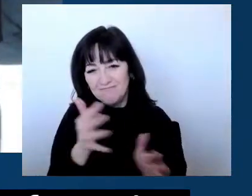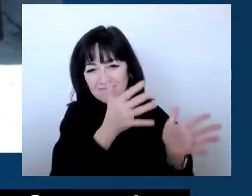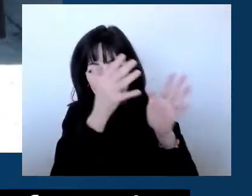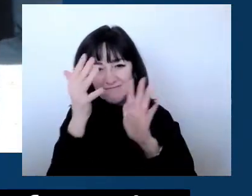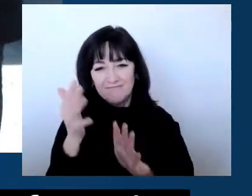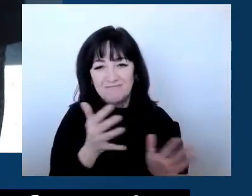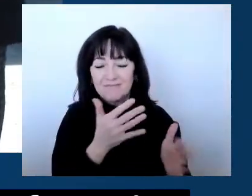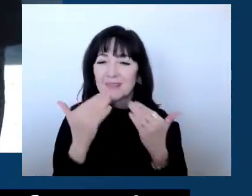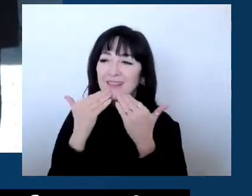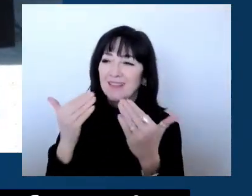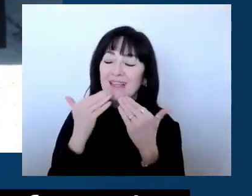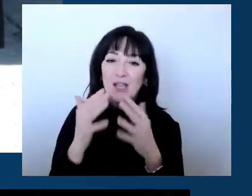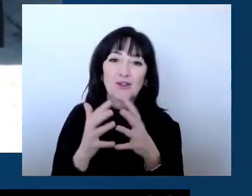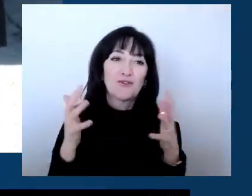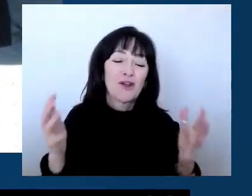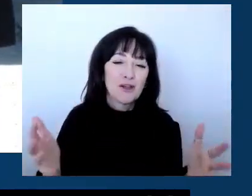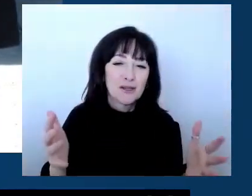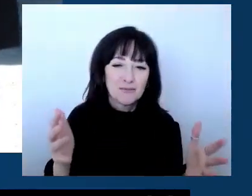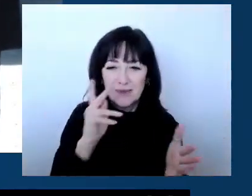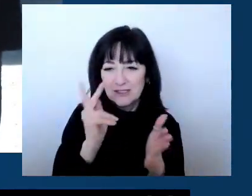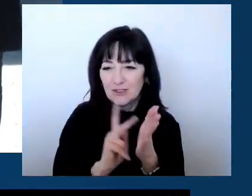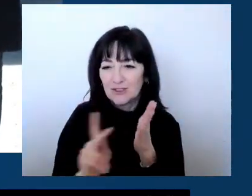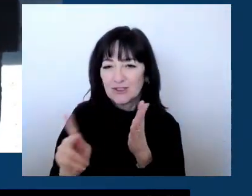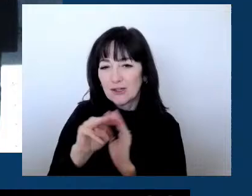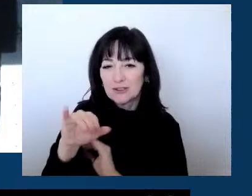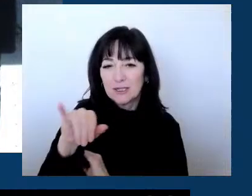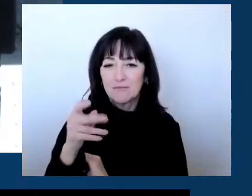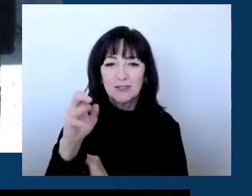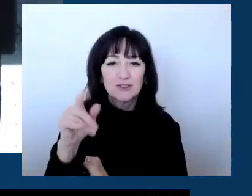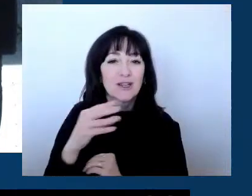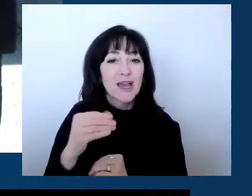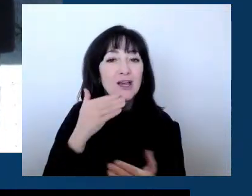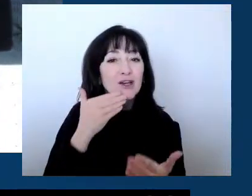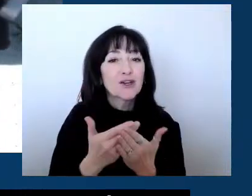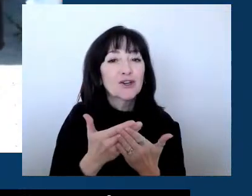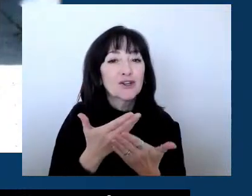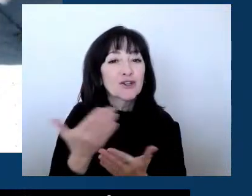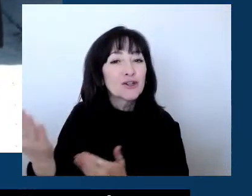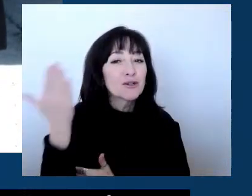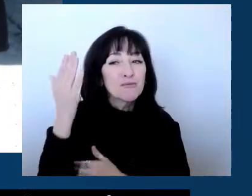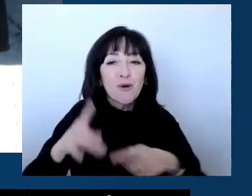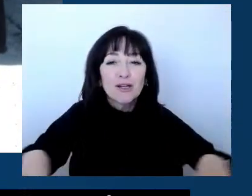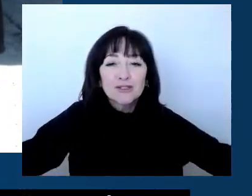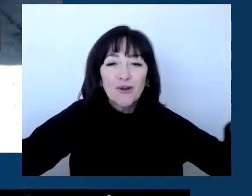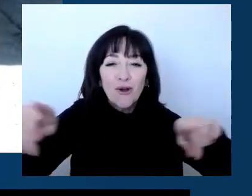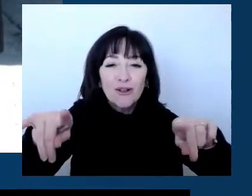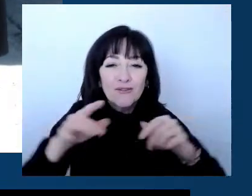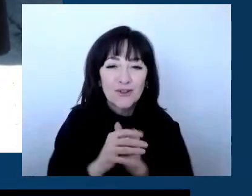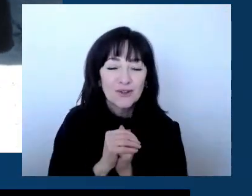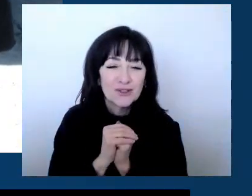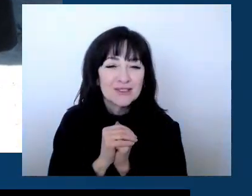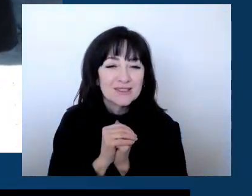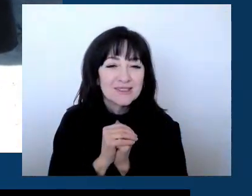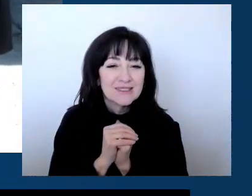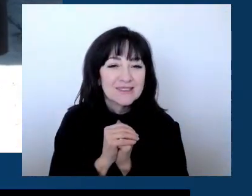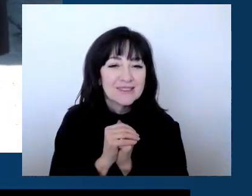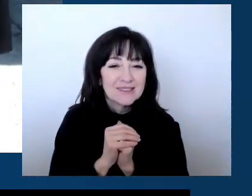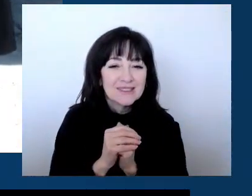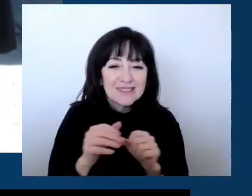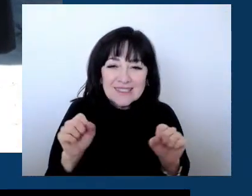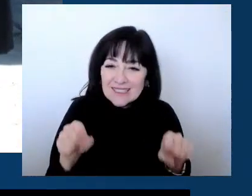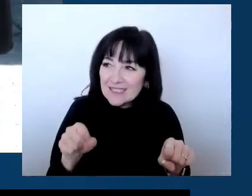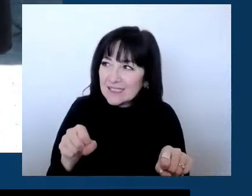Thank you very much, Secretary Majeski, and good morning to all of you. Well, yeah, I guess we're still in the